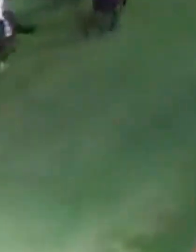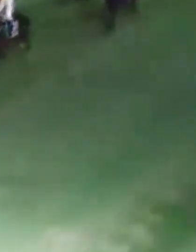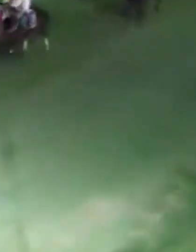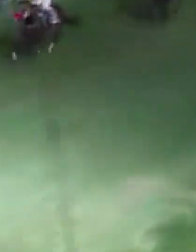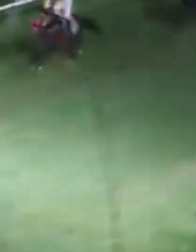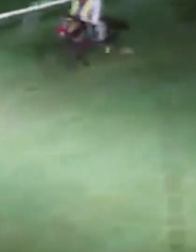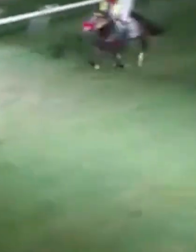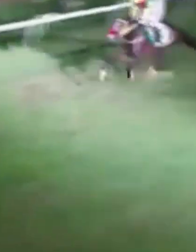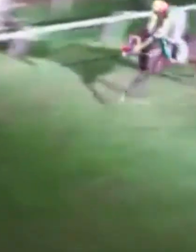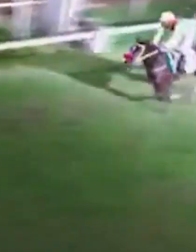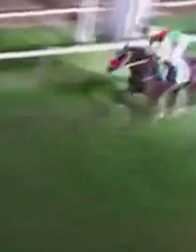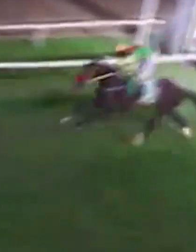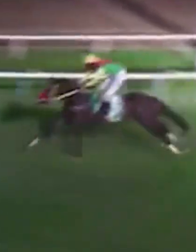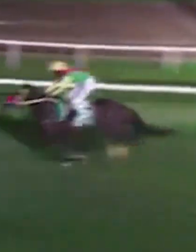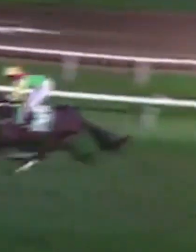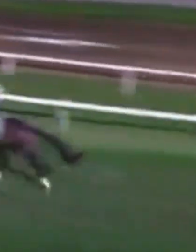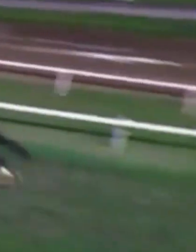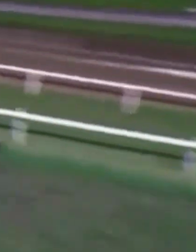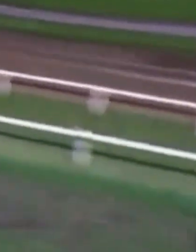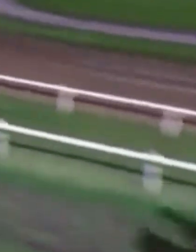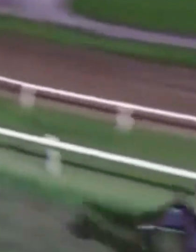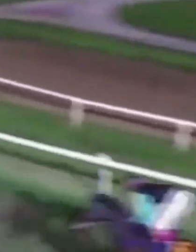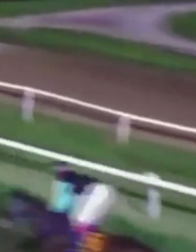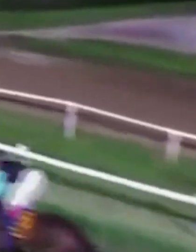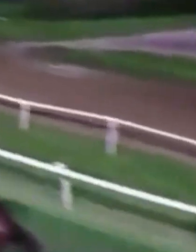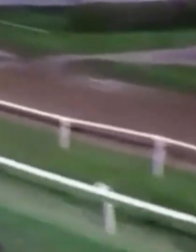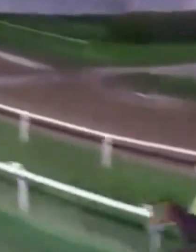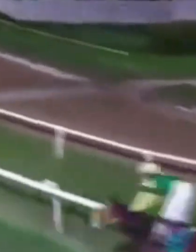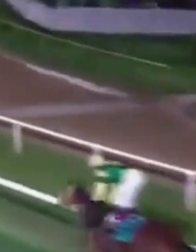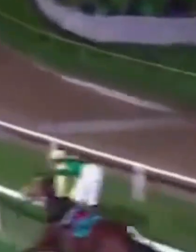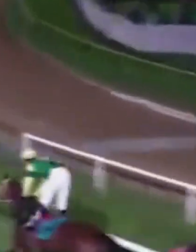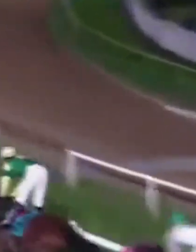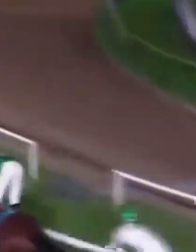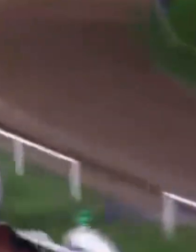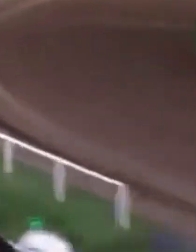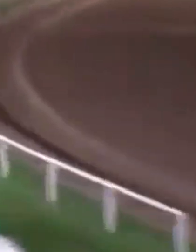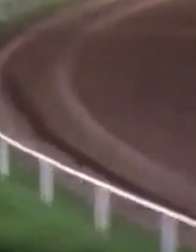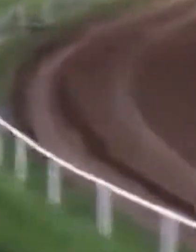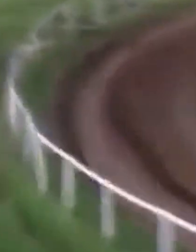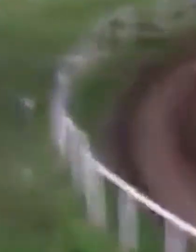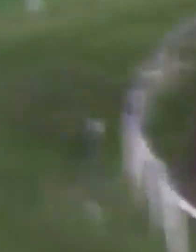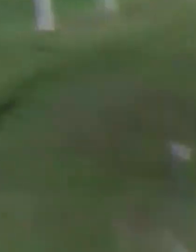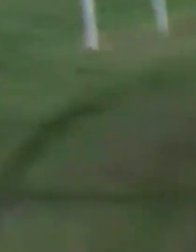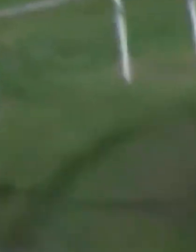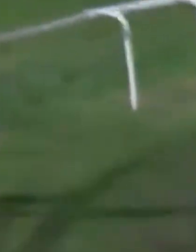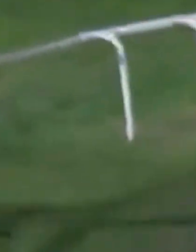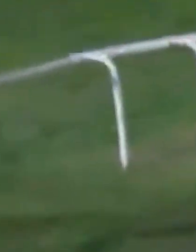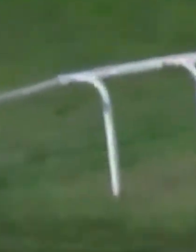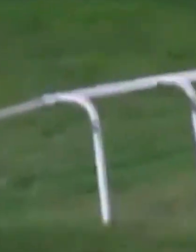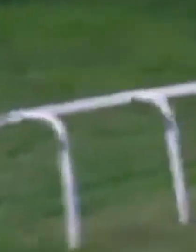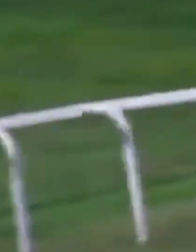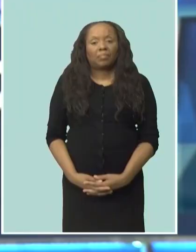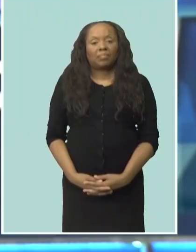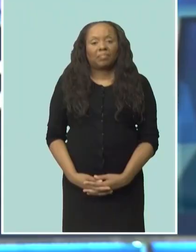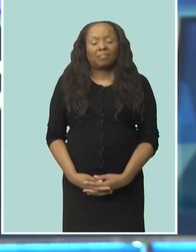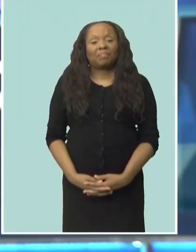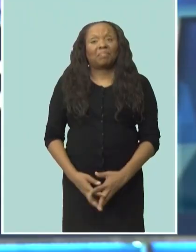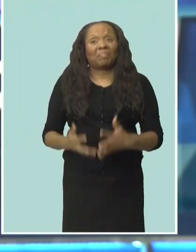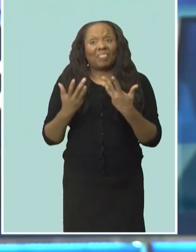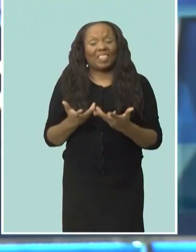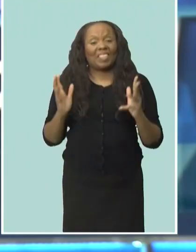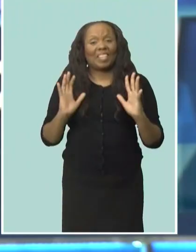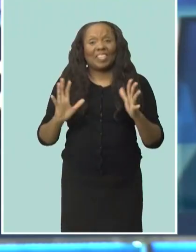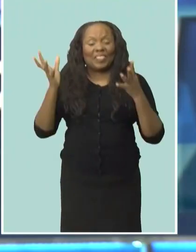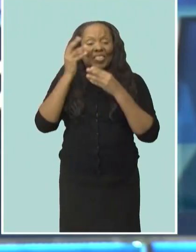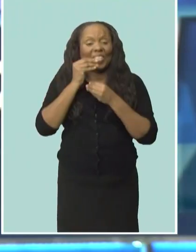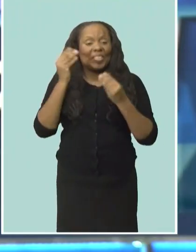by 3. Mandarin Oriental was second. Raconteur third. Charisma ran a big race to be fourth. Well, that's our